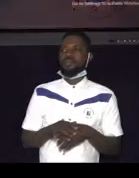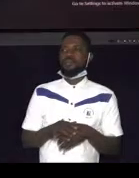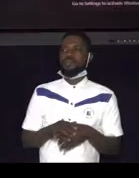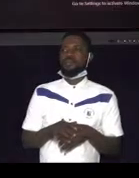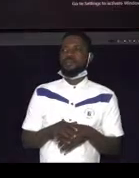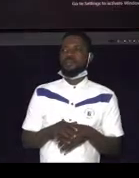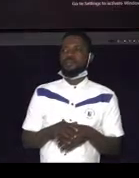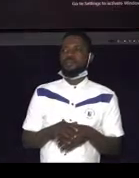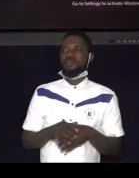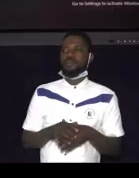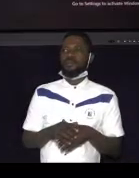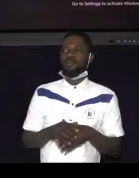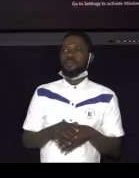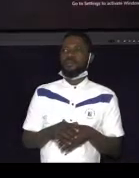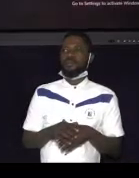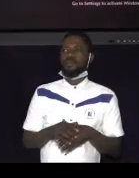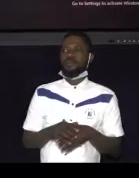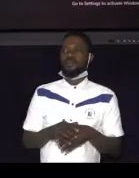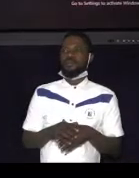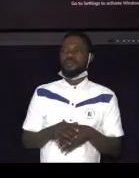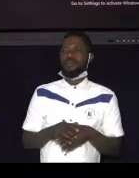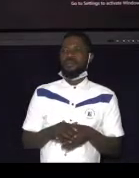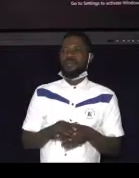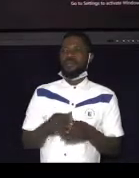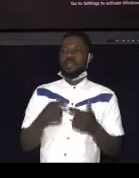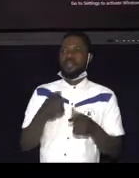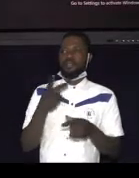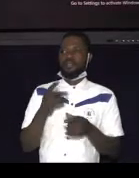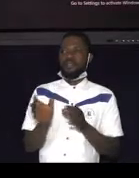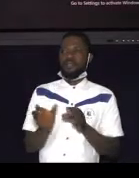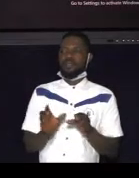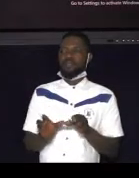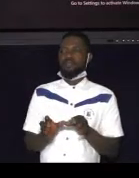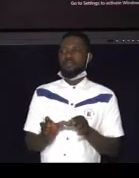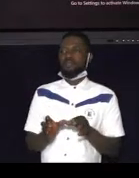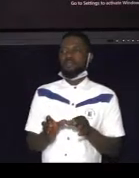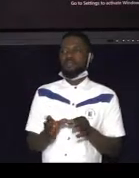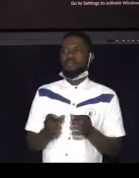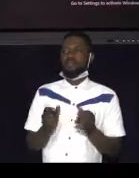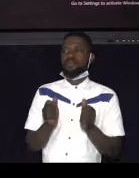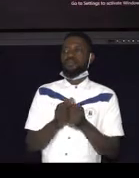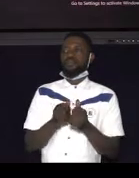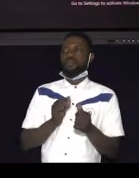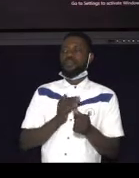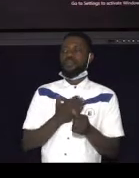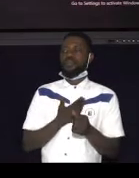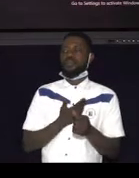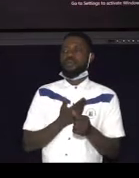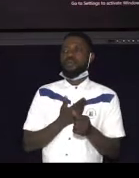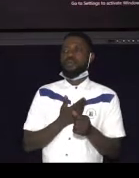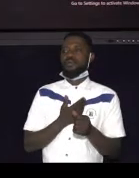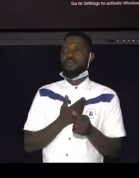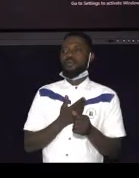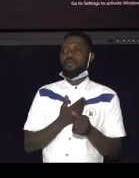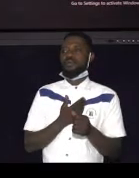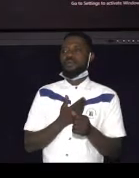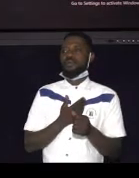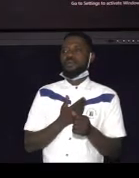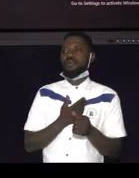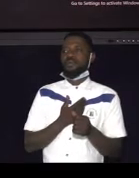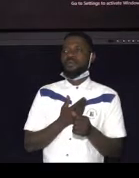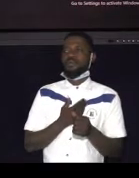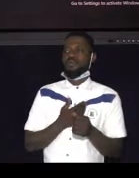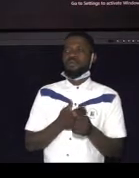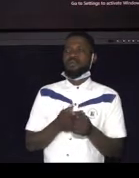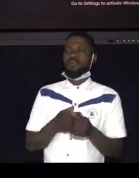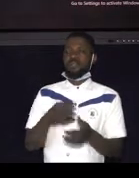let's perform an activity with our arms. So I want you to stand